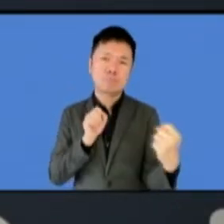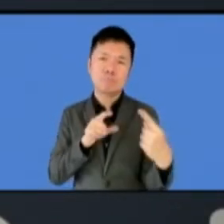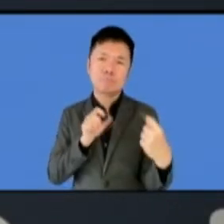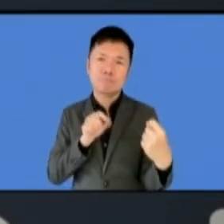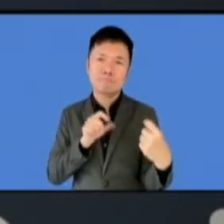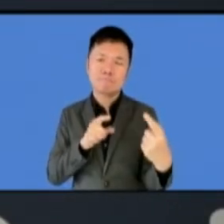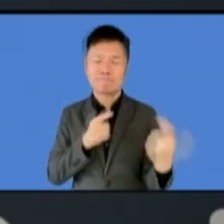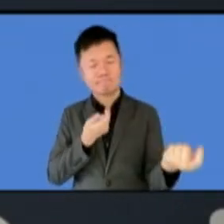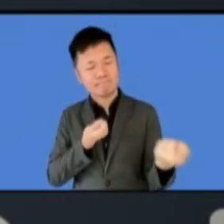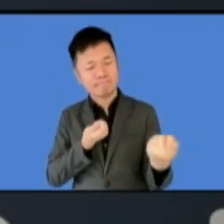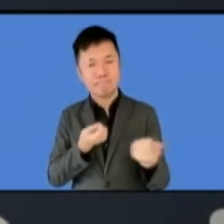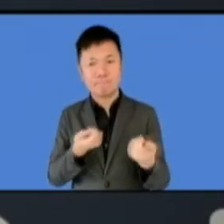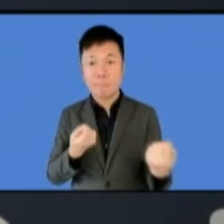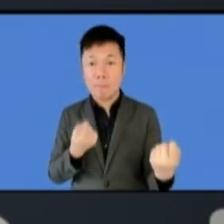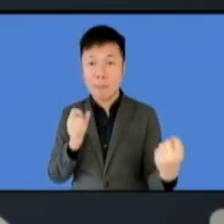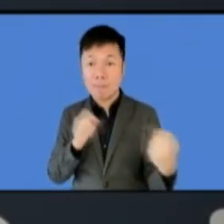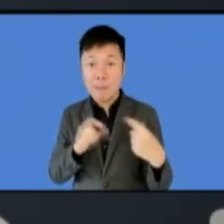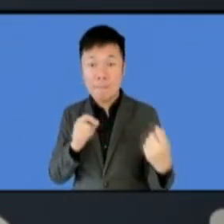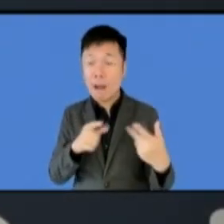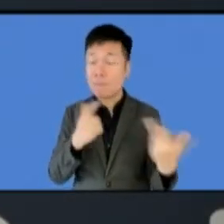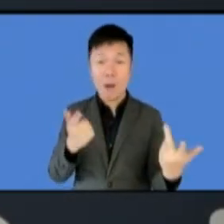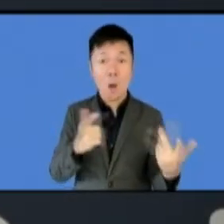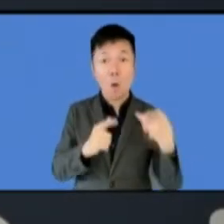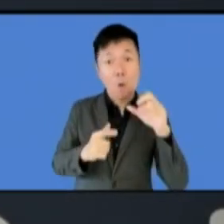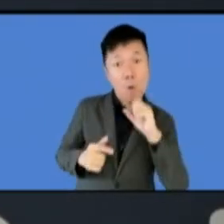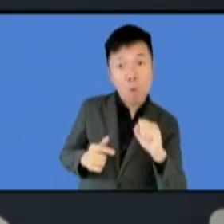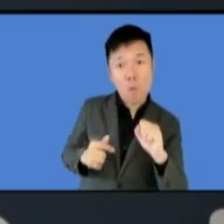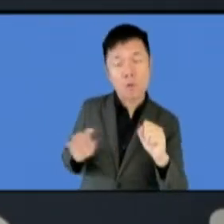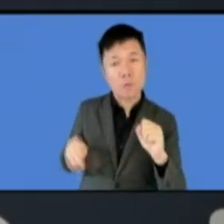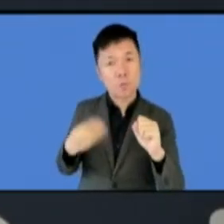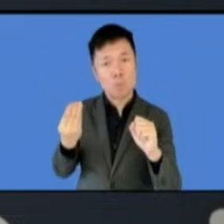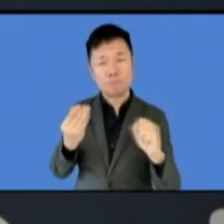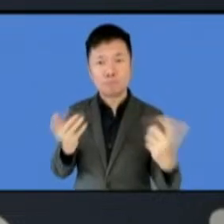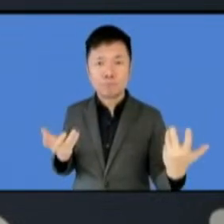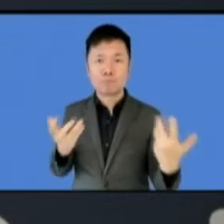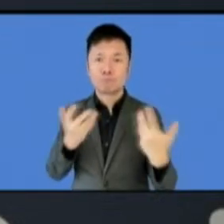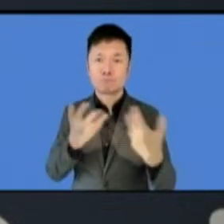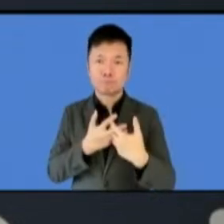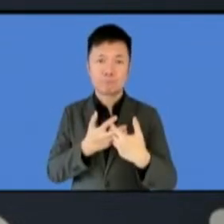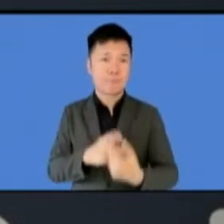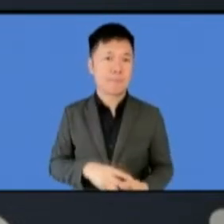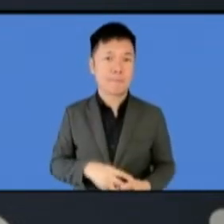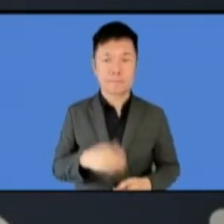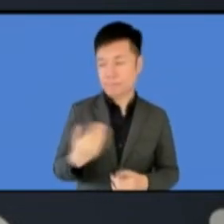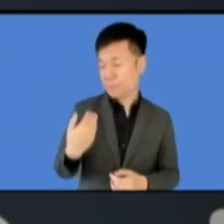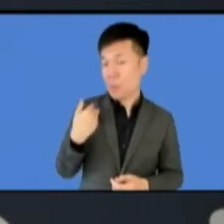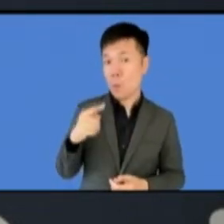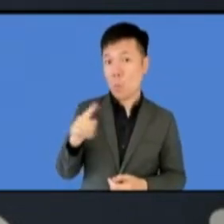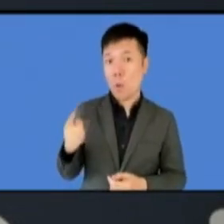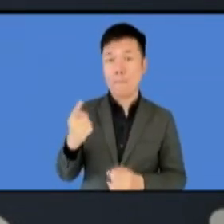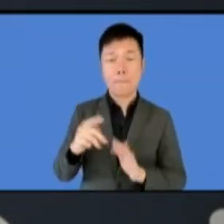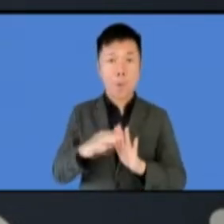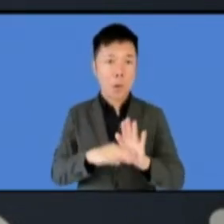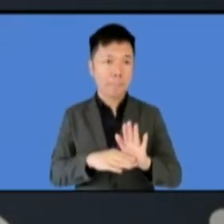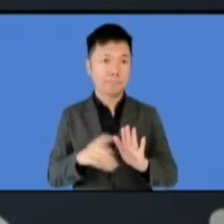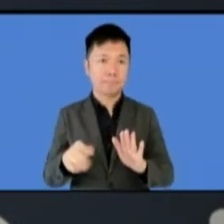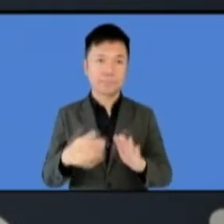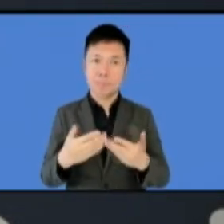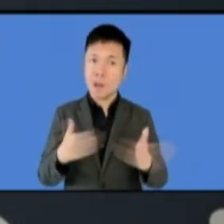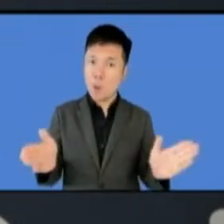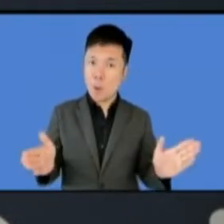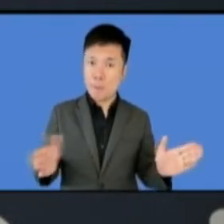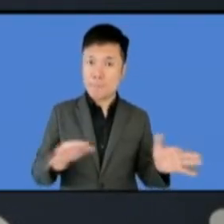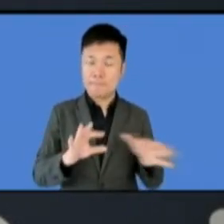that generations together can come together, we just launched a program on generations together. And